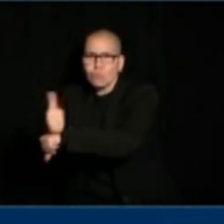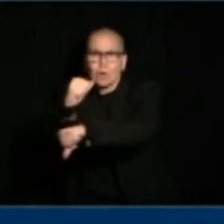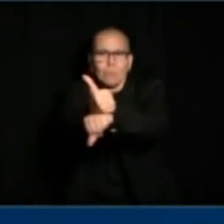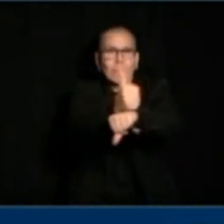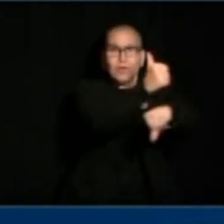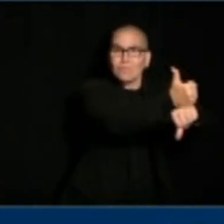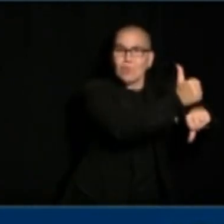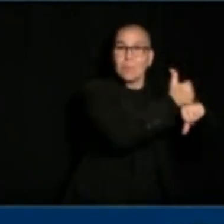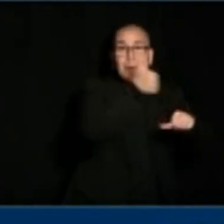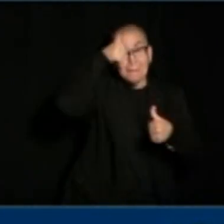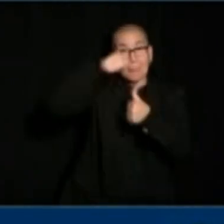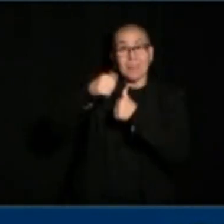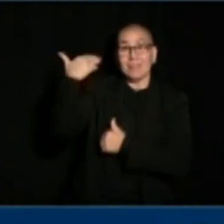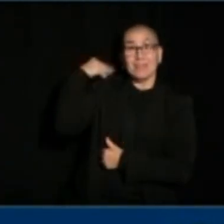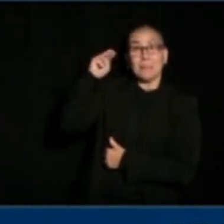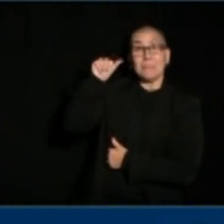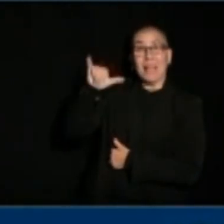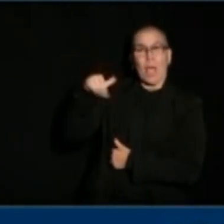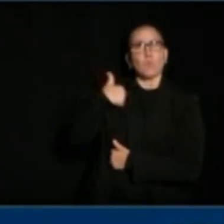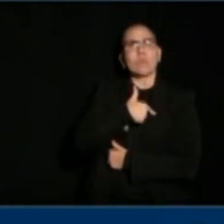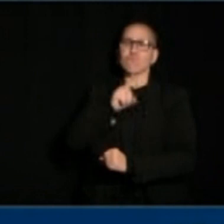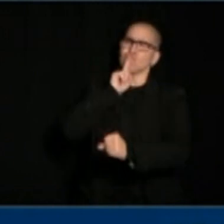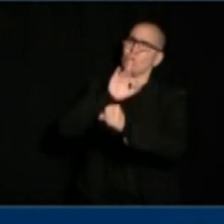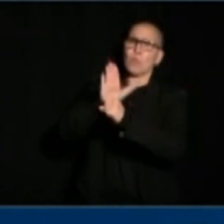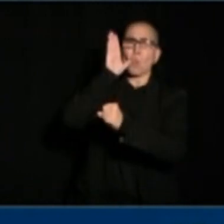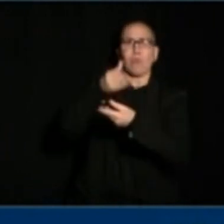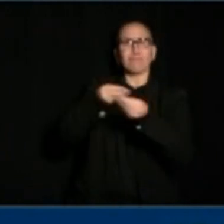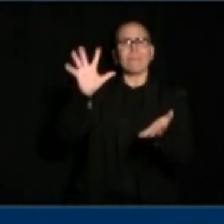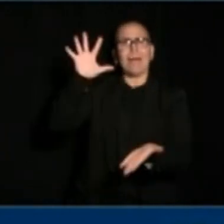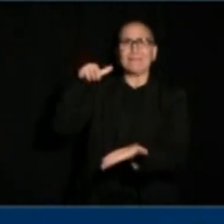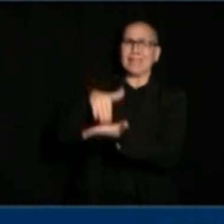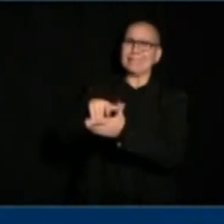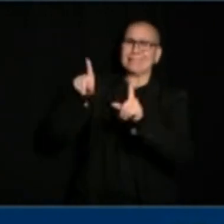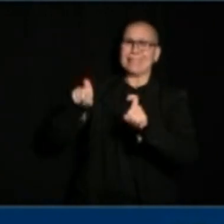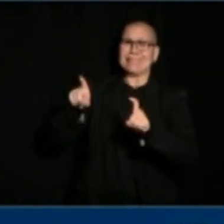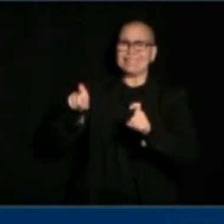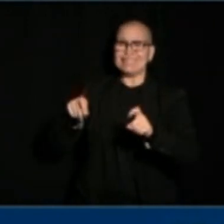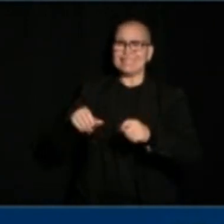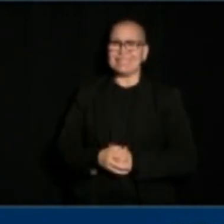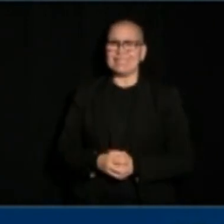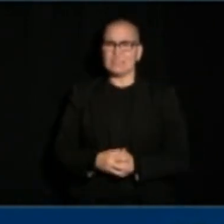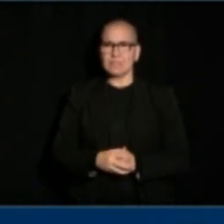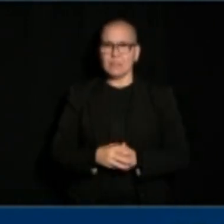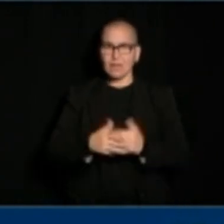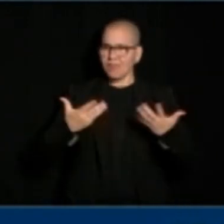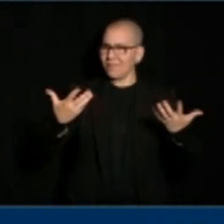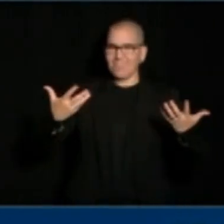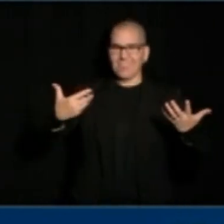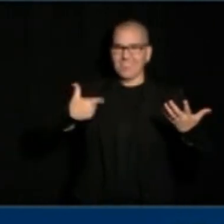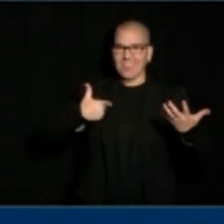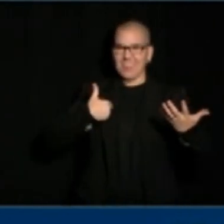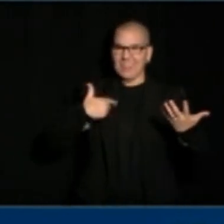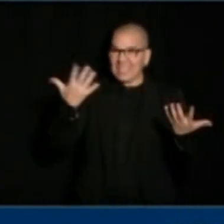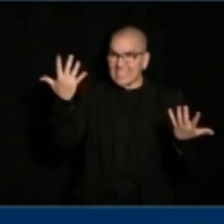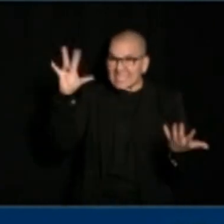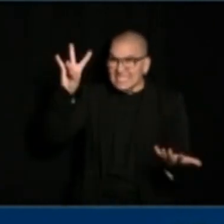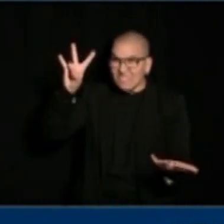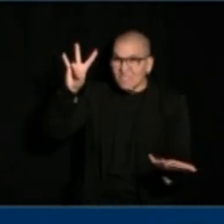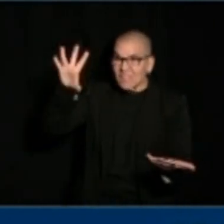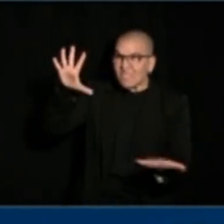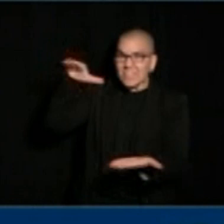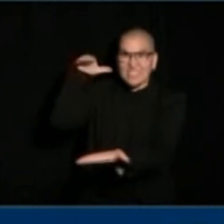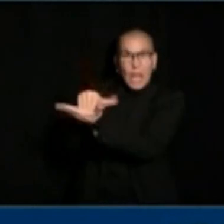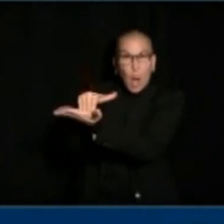get us to 5,000 tests, and I was asked, who's responsible if we don't? And I said, me. We are now have the capacity to test 75,000, and we're